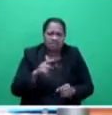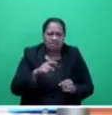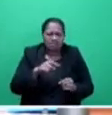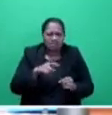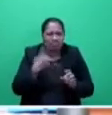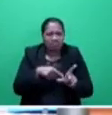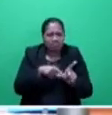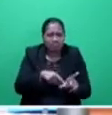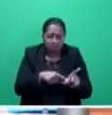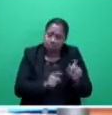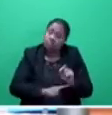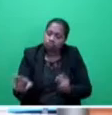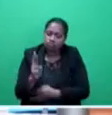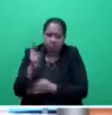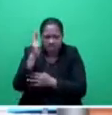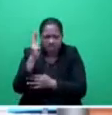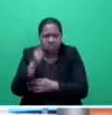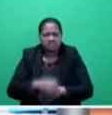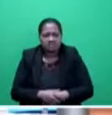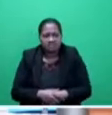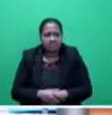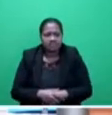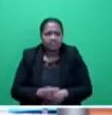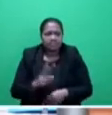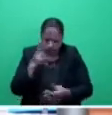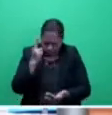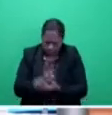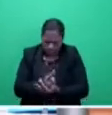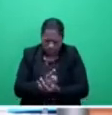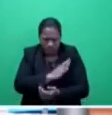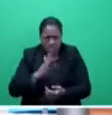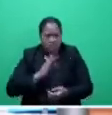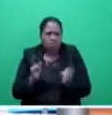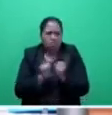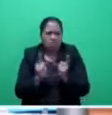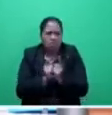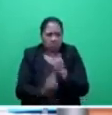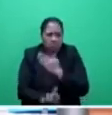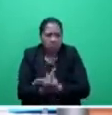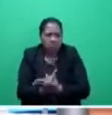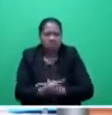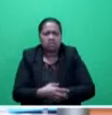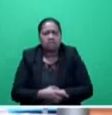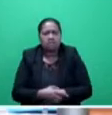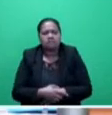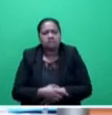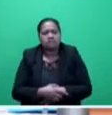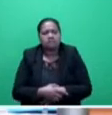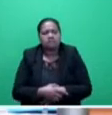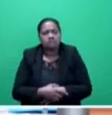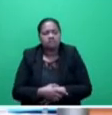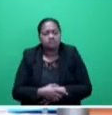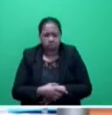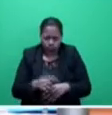them, as opposed to them actually appearing for the actual board meetings themselves, Mr. Speaker, sir. The bill, Mr. Speaker, says, which